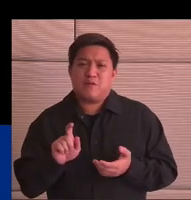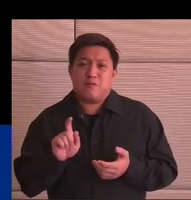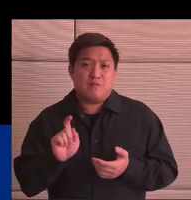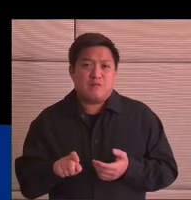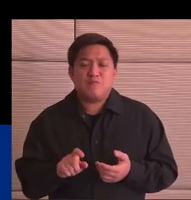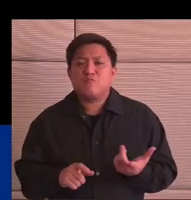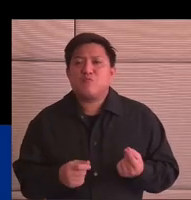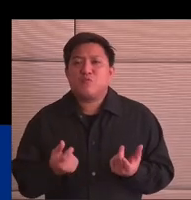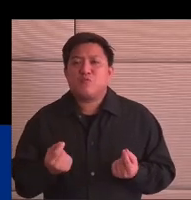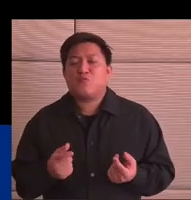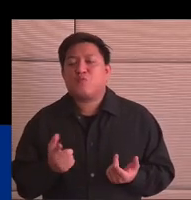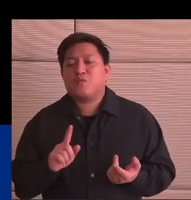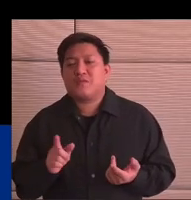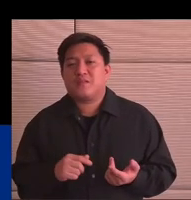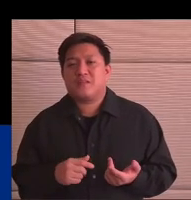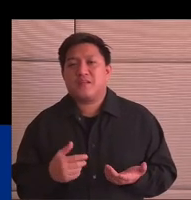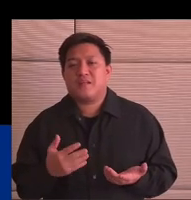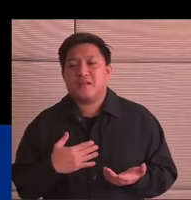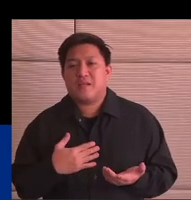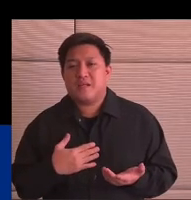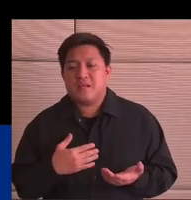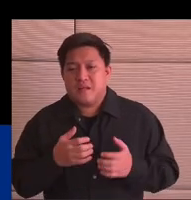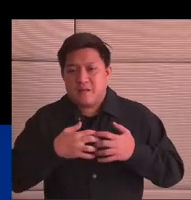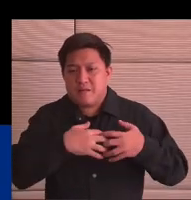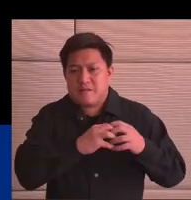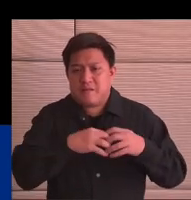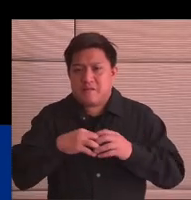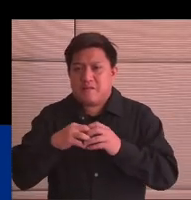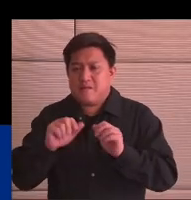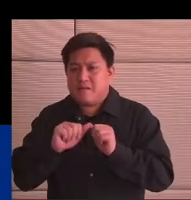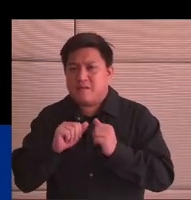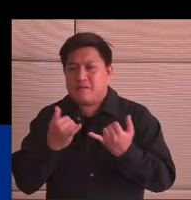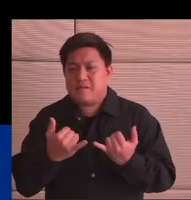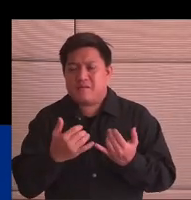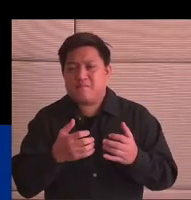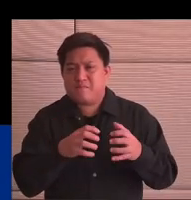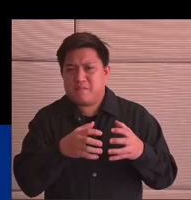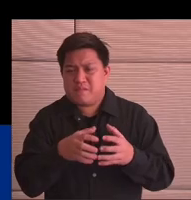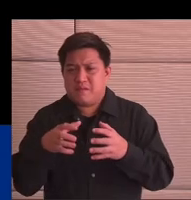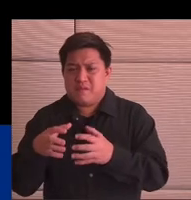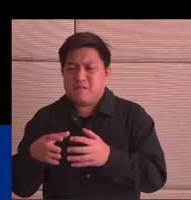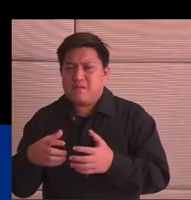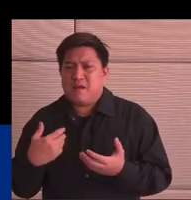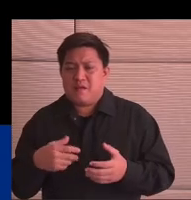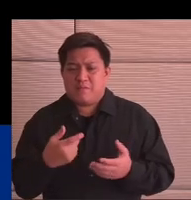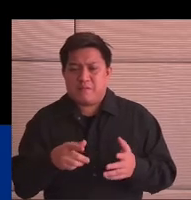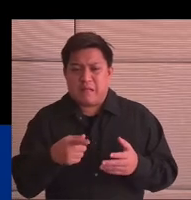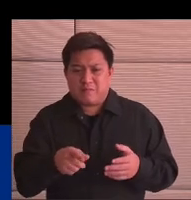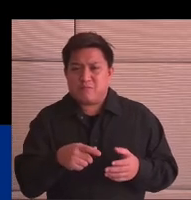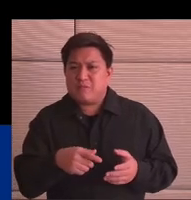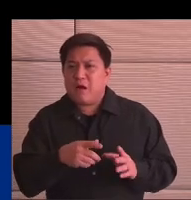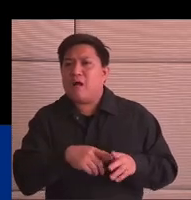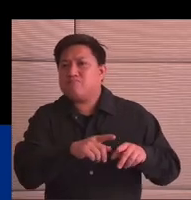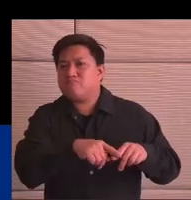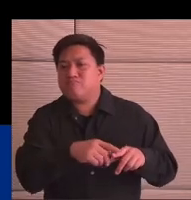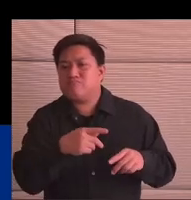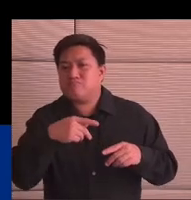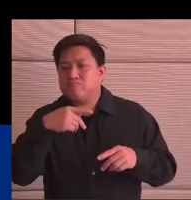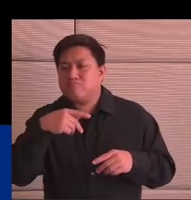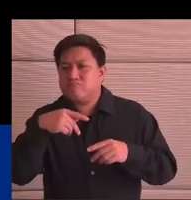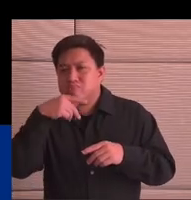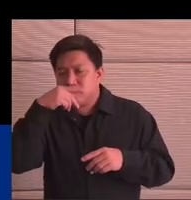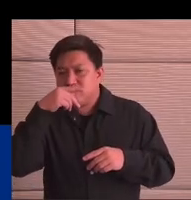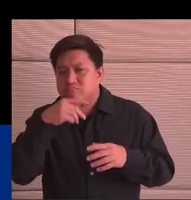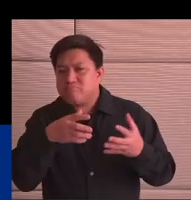guess what this implies, if our infrastructure agencies can't do the work fast enough, rely more on private sector, PPPs. And